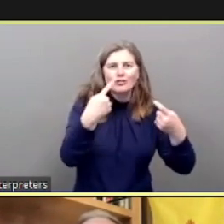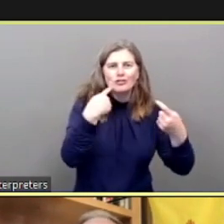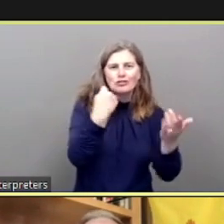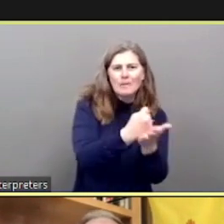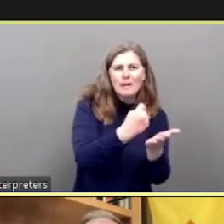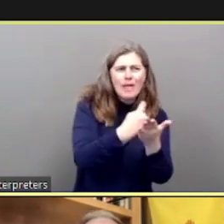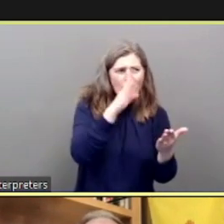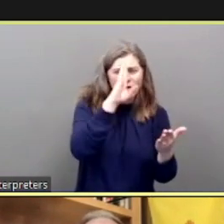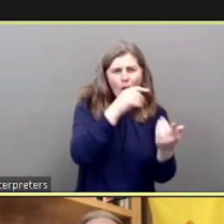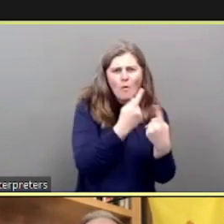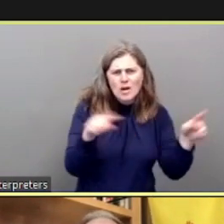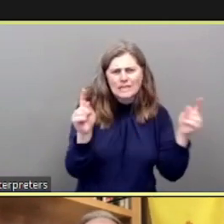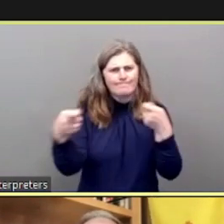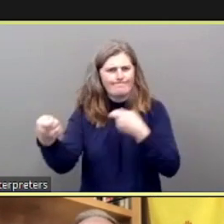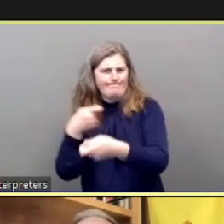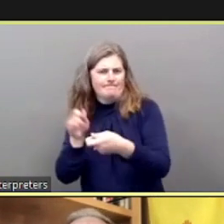please.